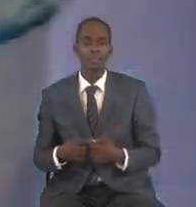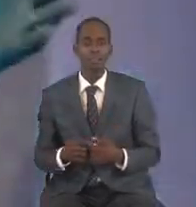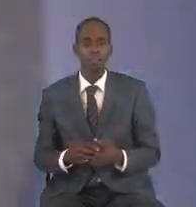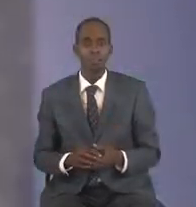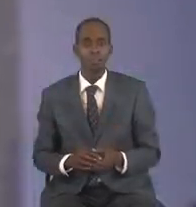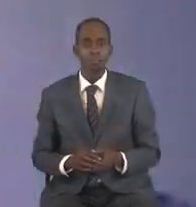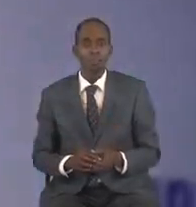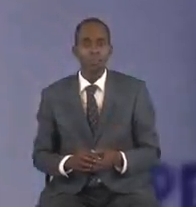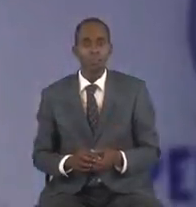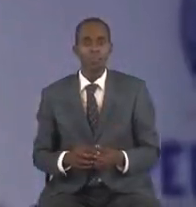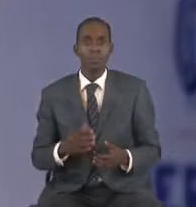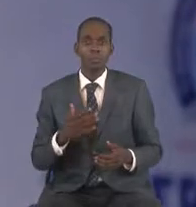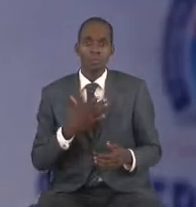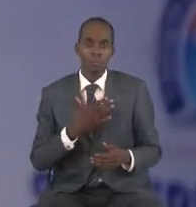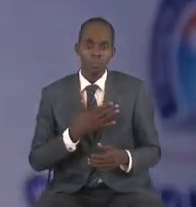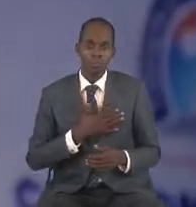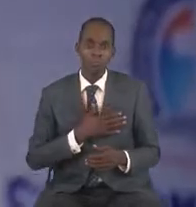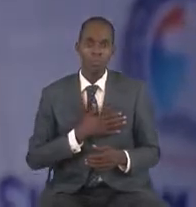My body